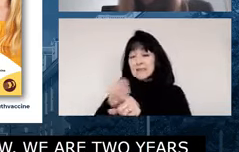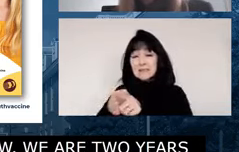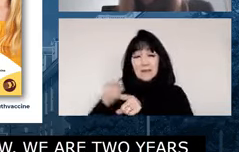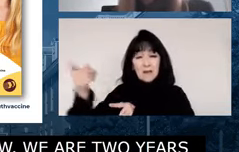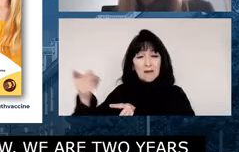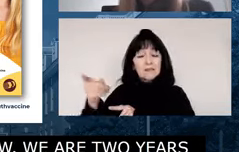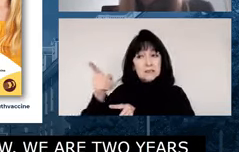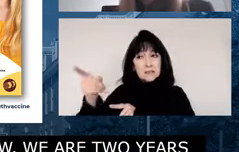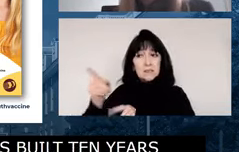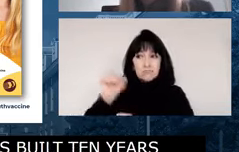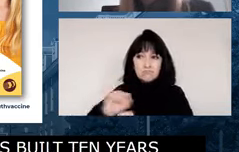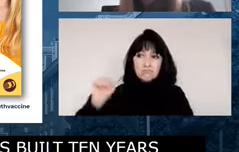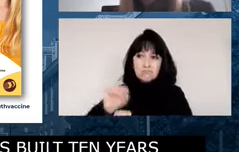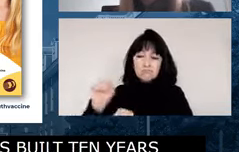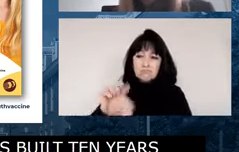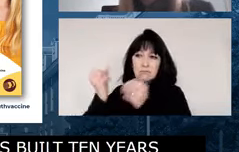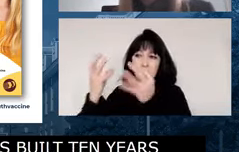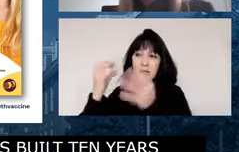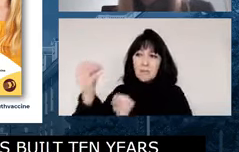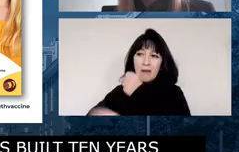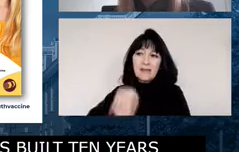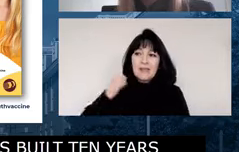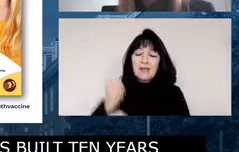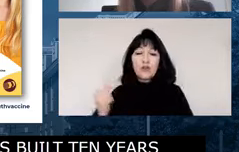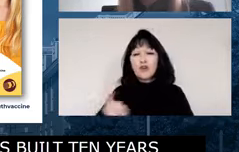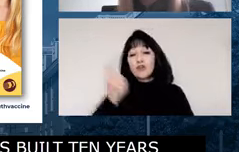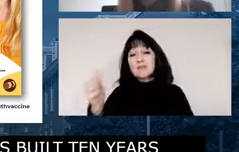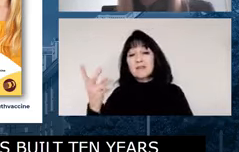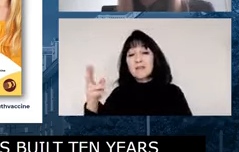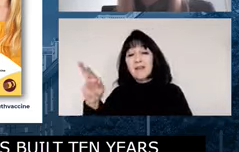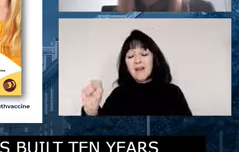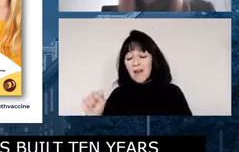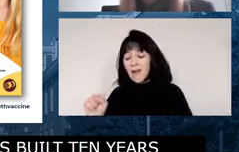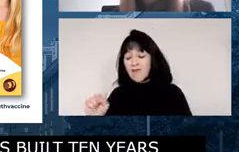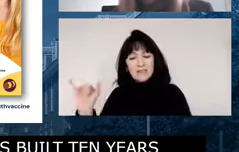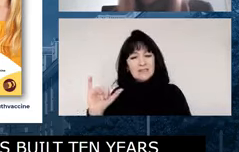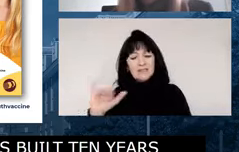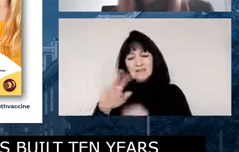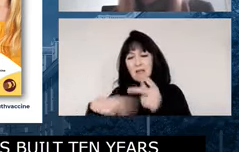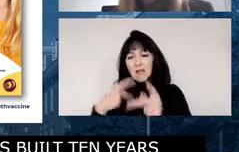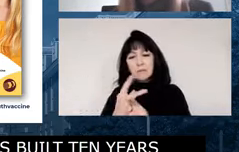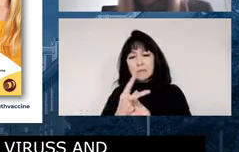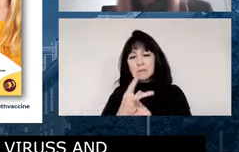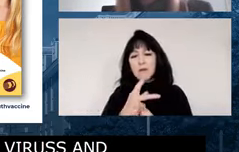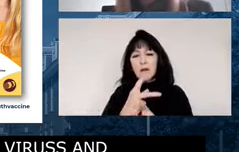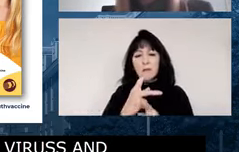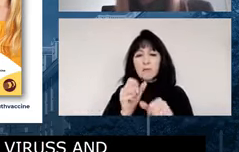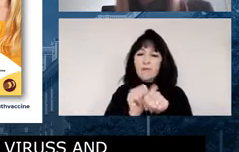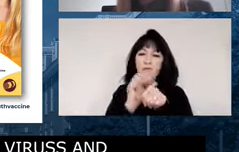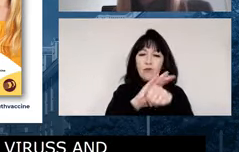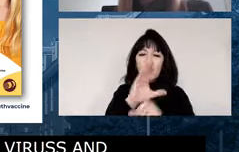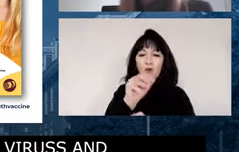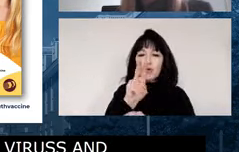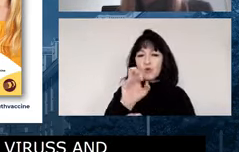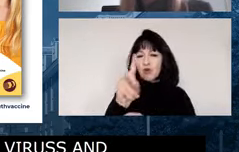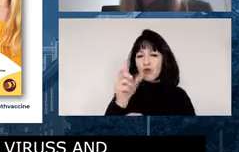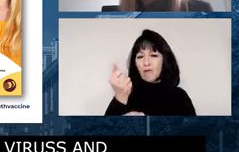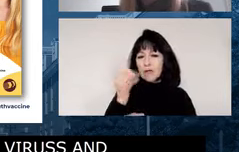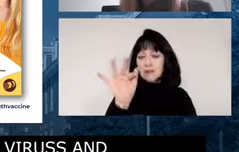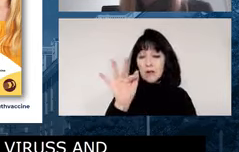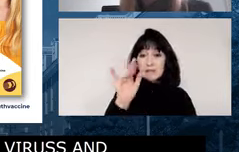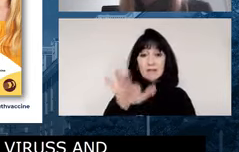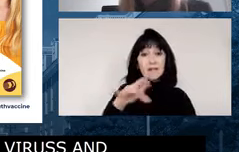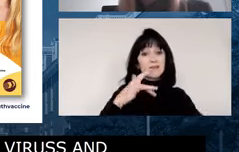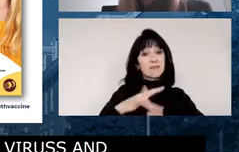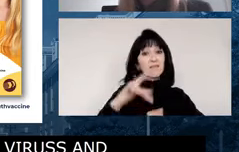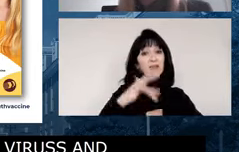develop vaccines against viruses like the one that causes COVID-19. So the COVID-19 vaccine that's available for children has gone